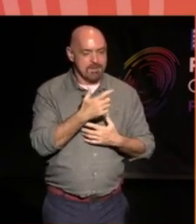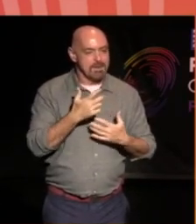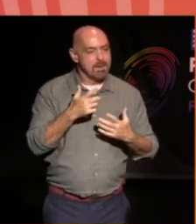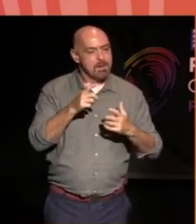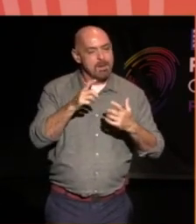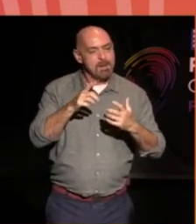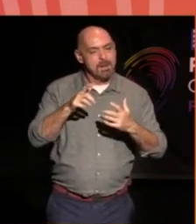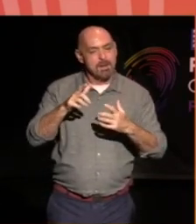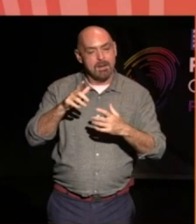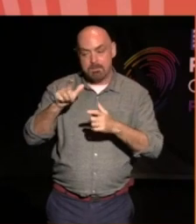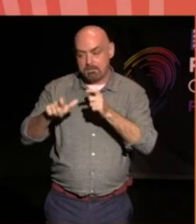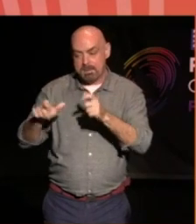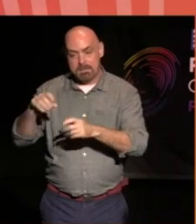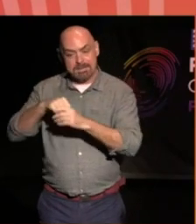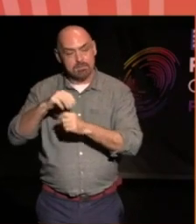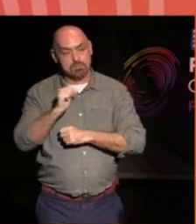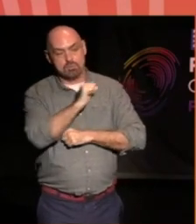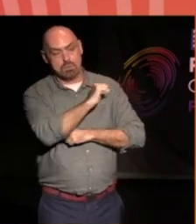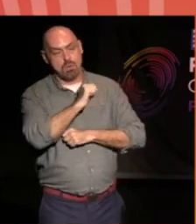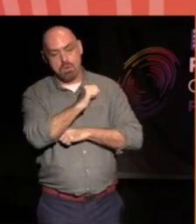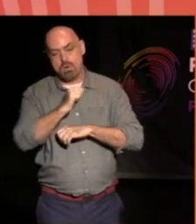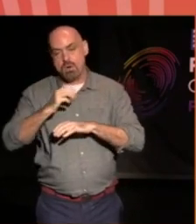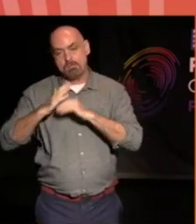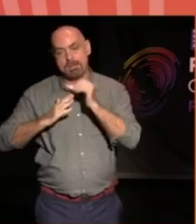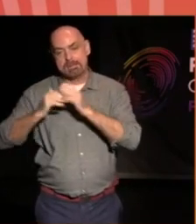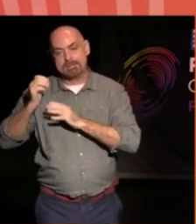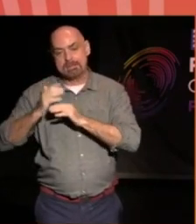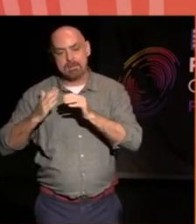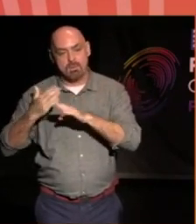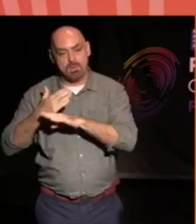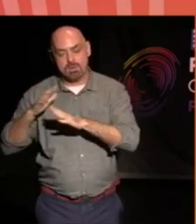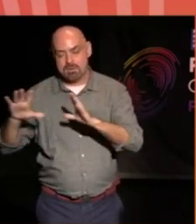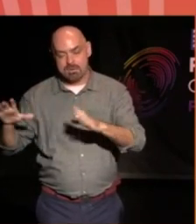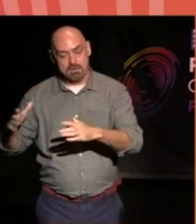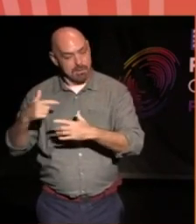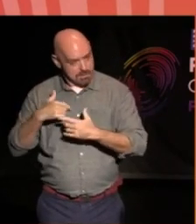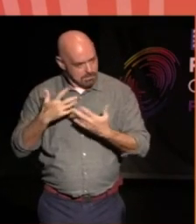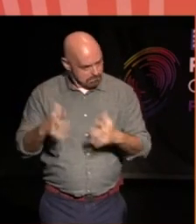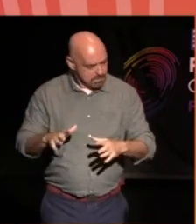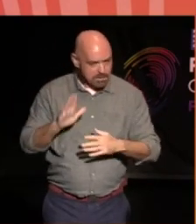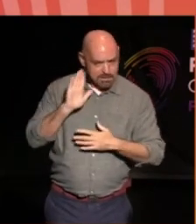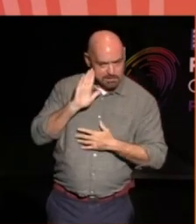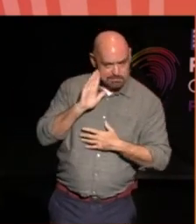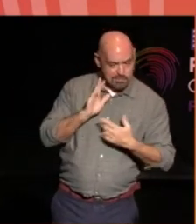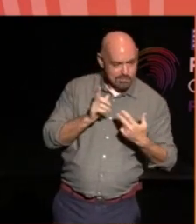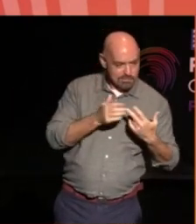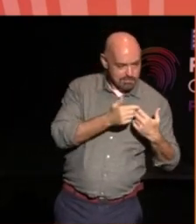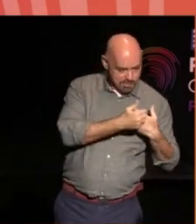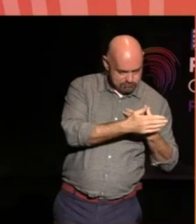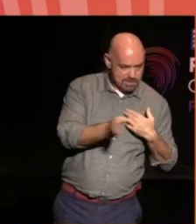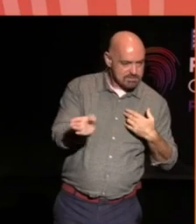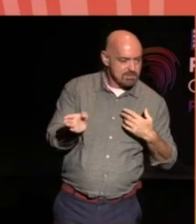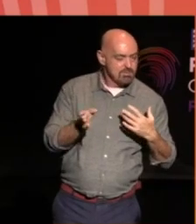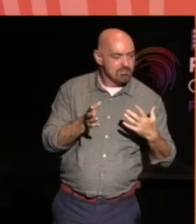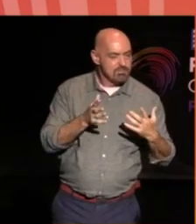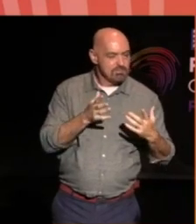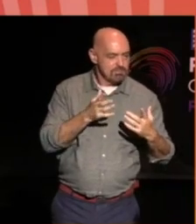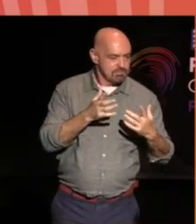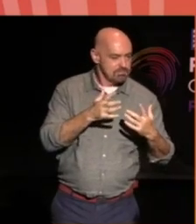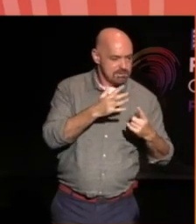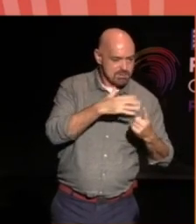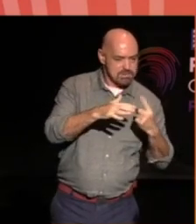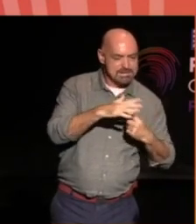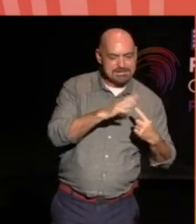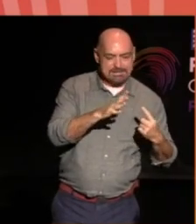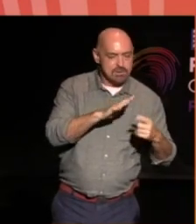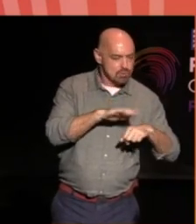the people within your sector and built environment taking on board what the rest of business, the rest of